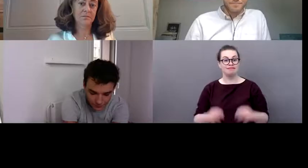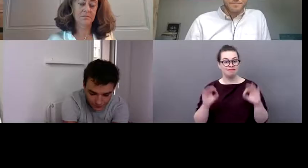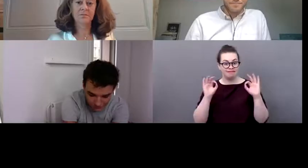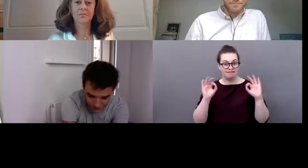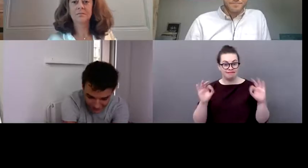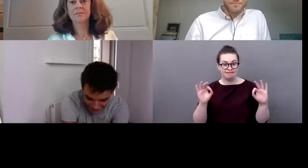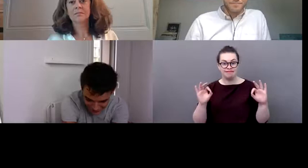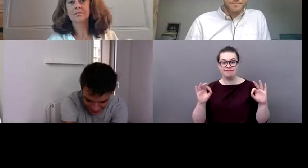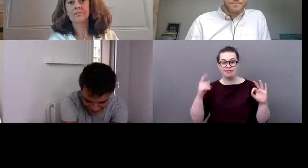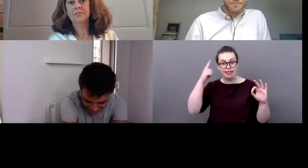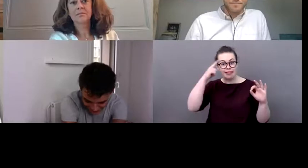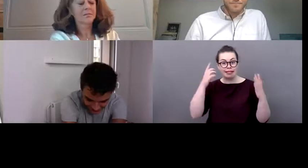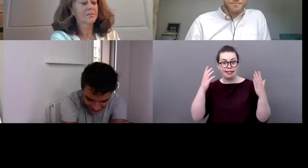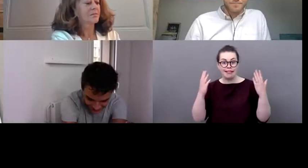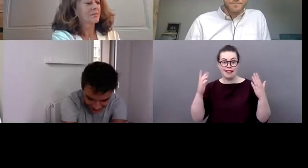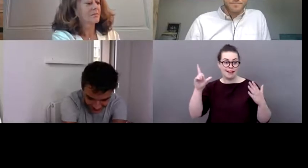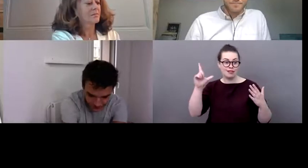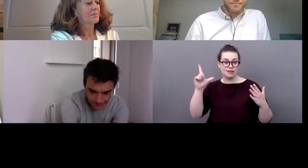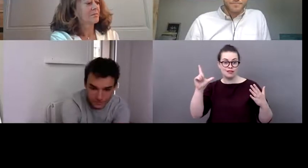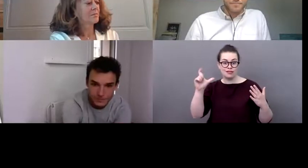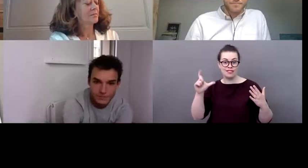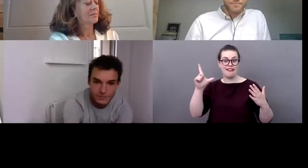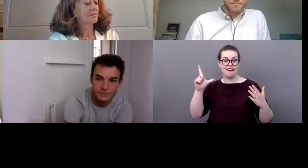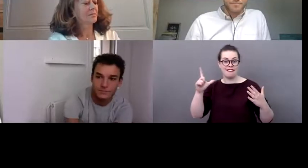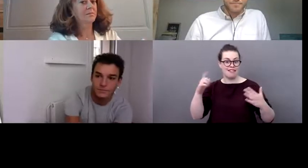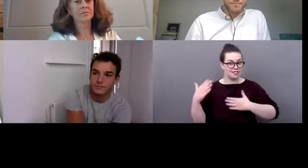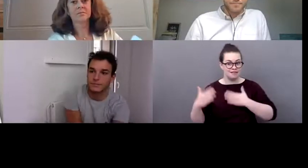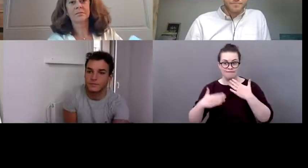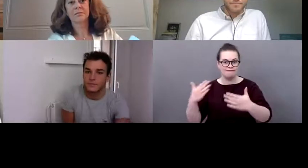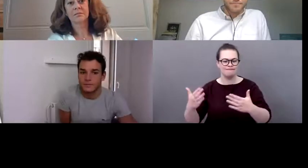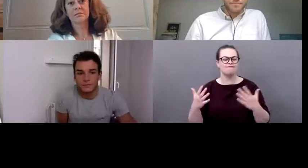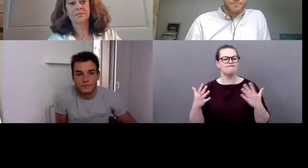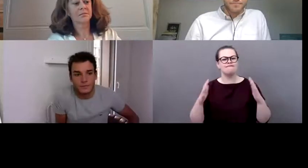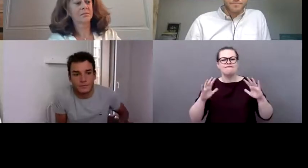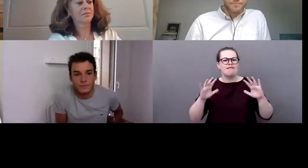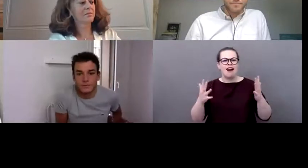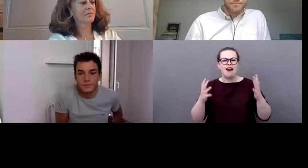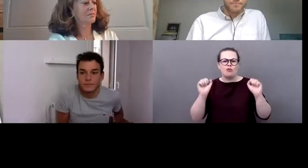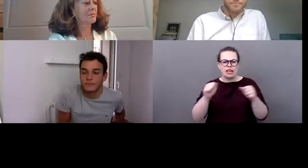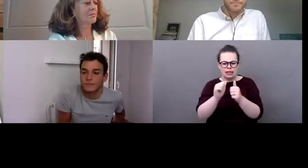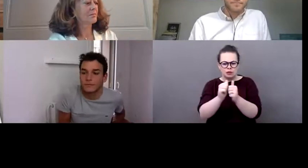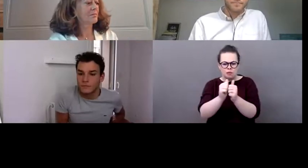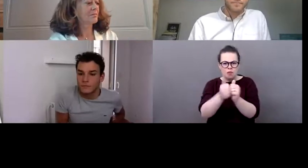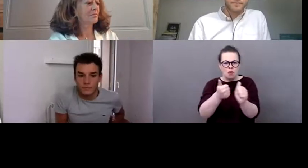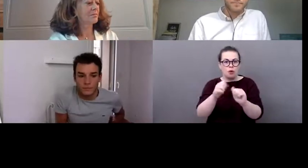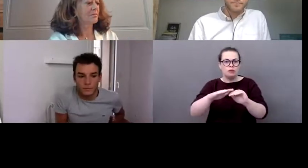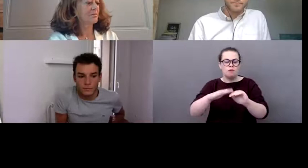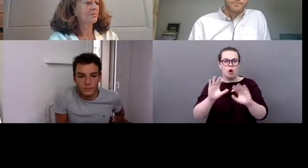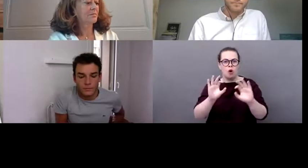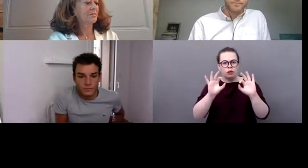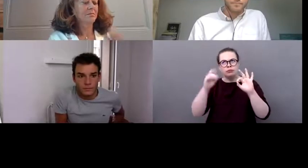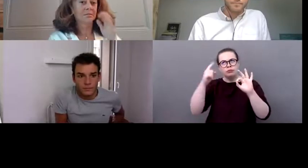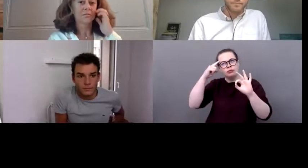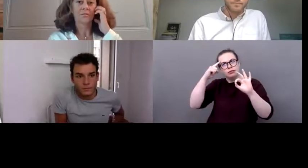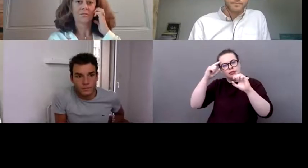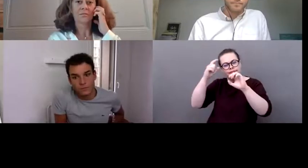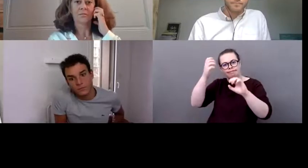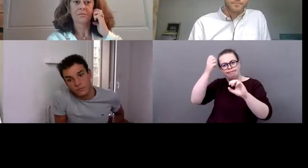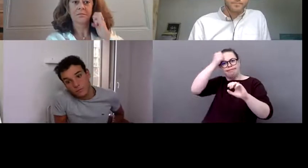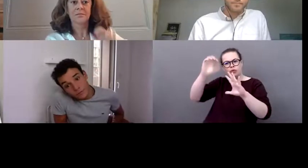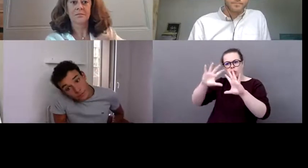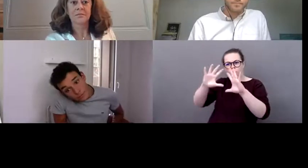into it how can we achieve a greener sport greener sports in general who wants to begin